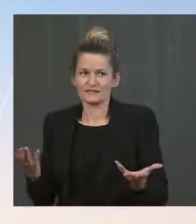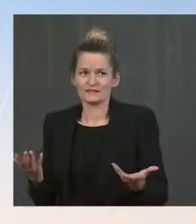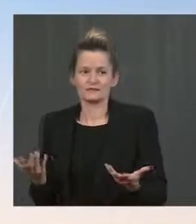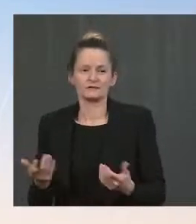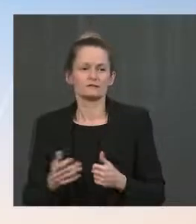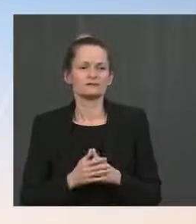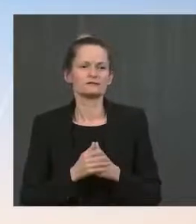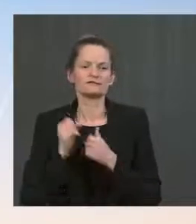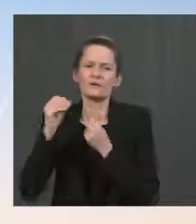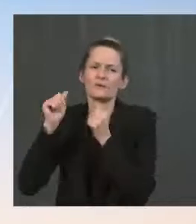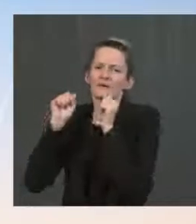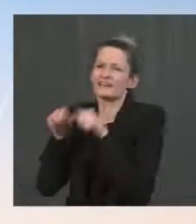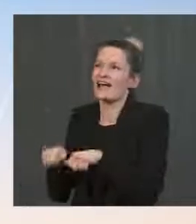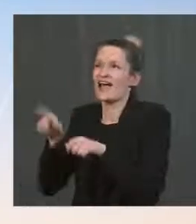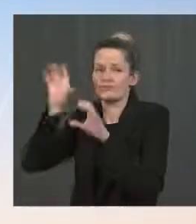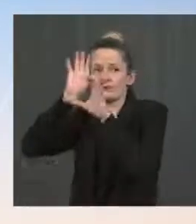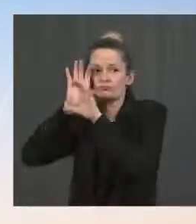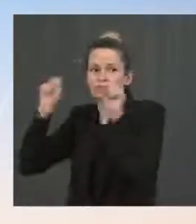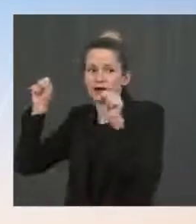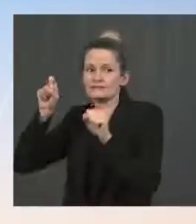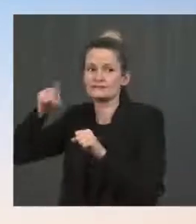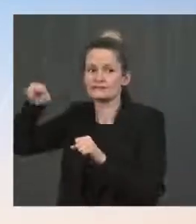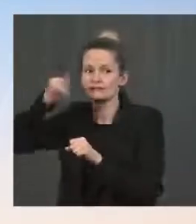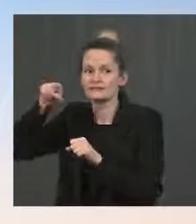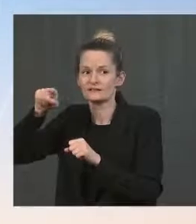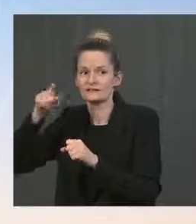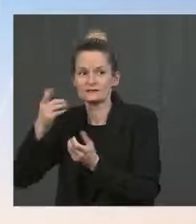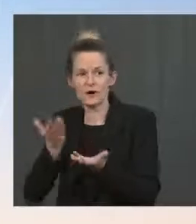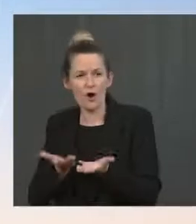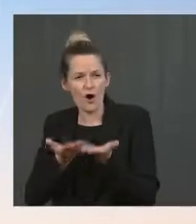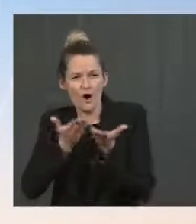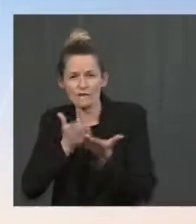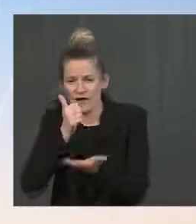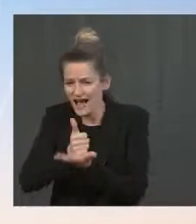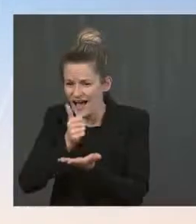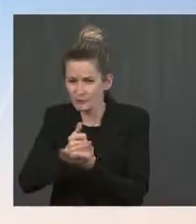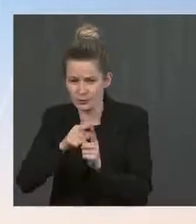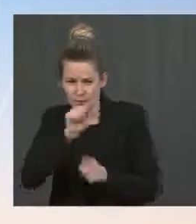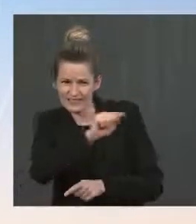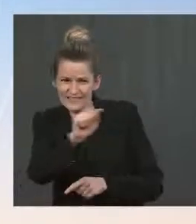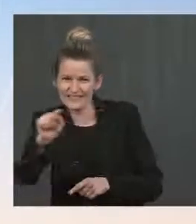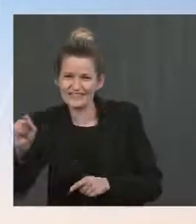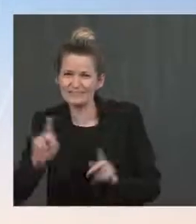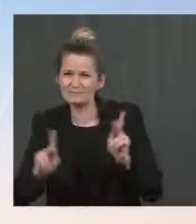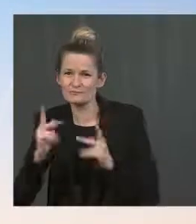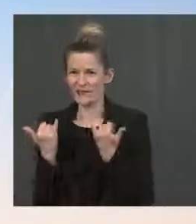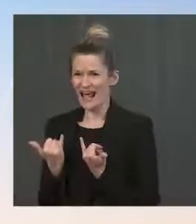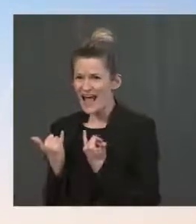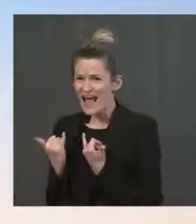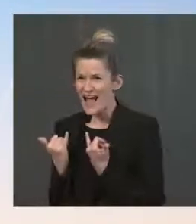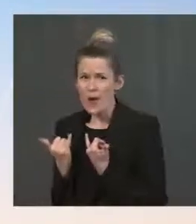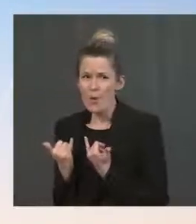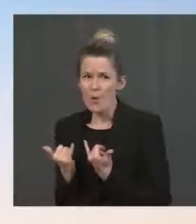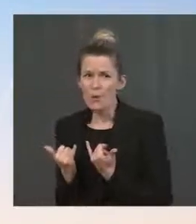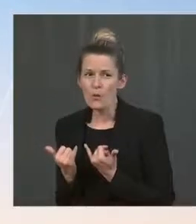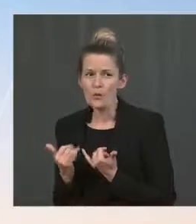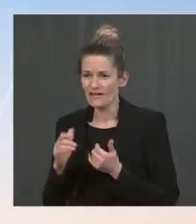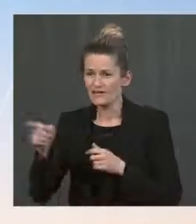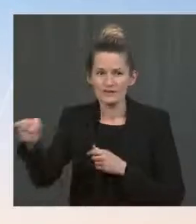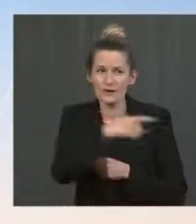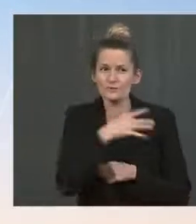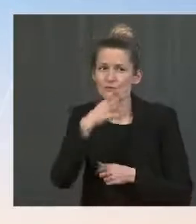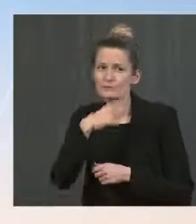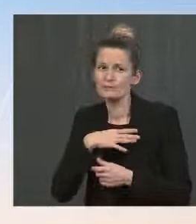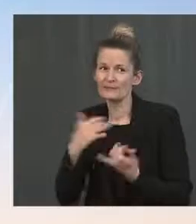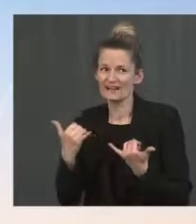this administration offer any help to them now? What would you tell these women who are looking to this White House to